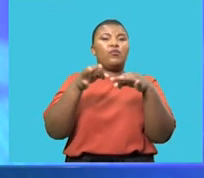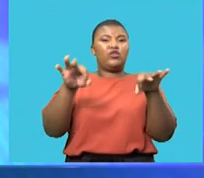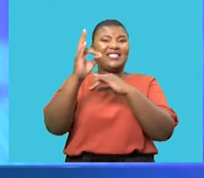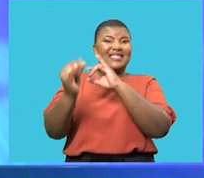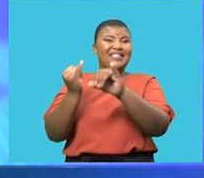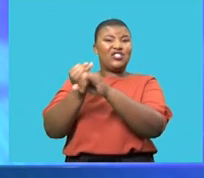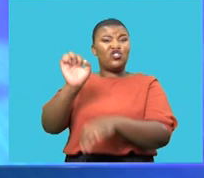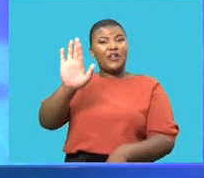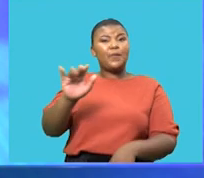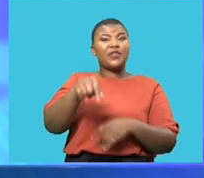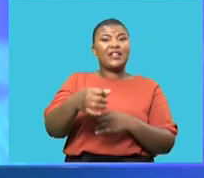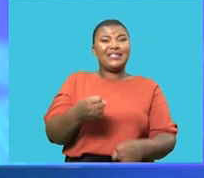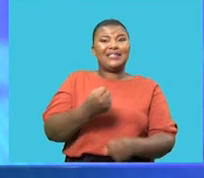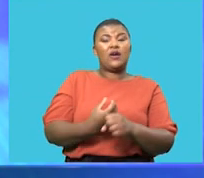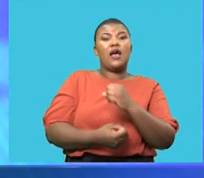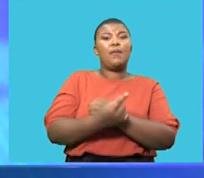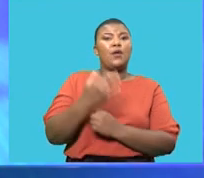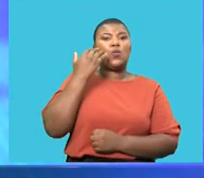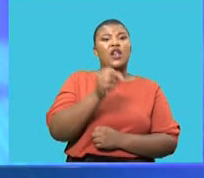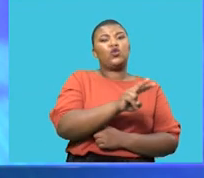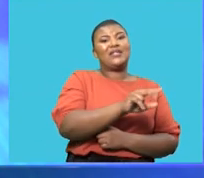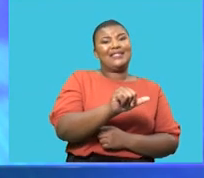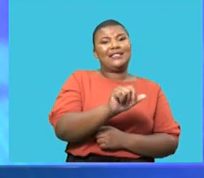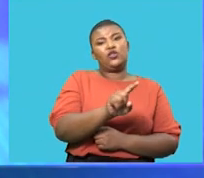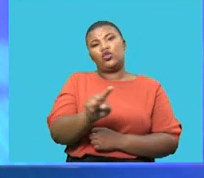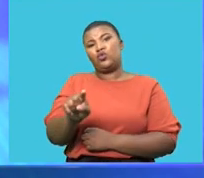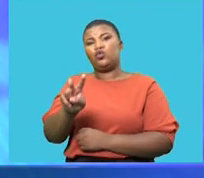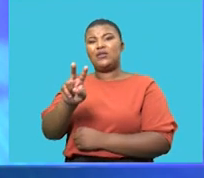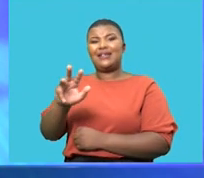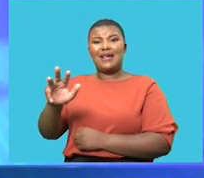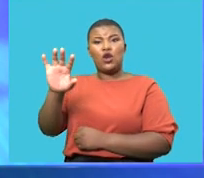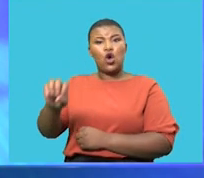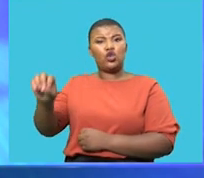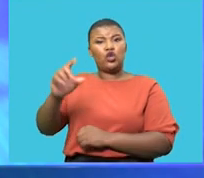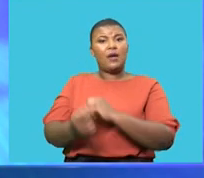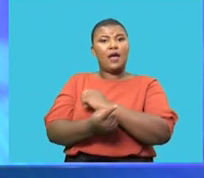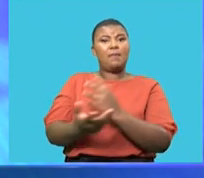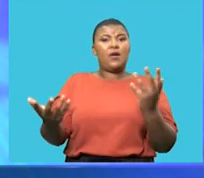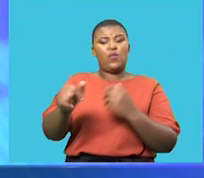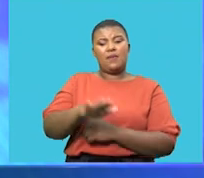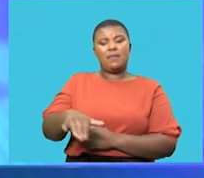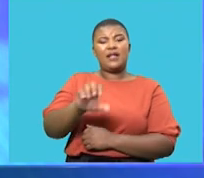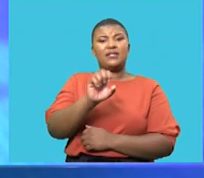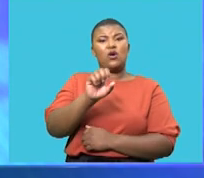this year's event will be between the 26th and 29th of October at the SABC headquarters in Auckland Park.